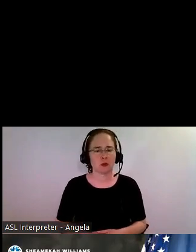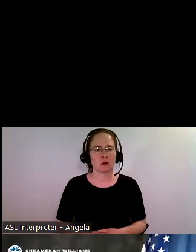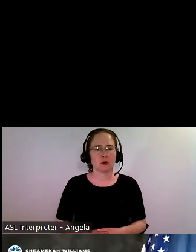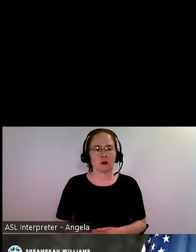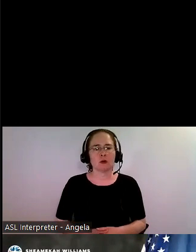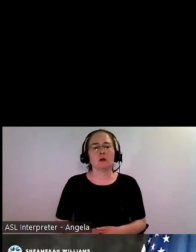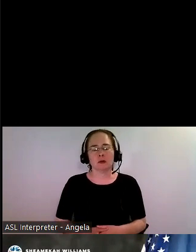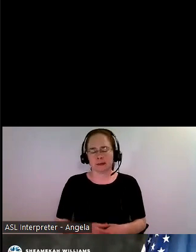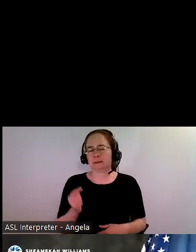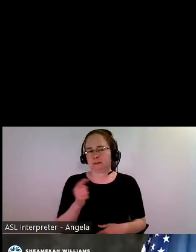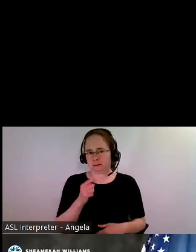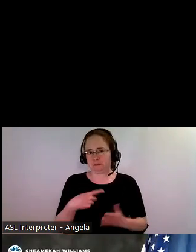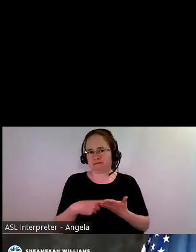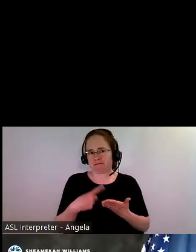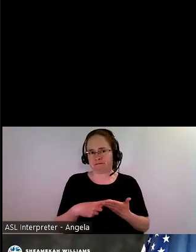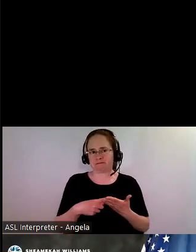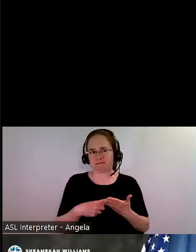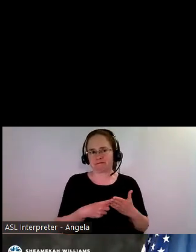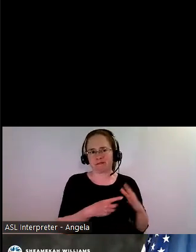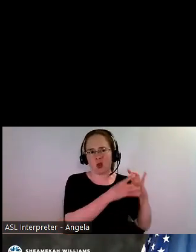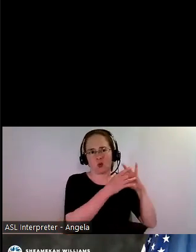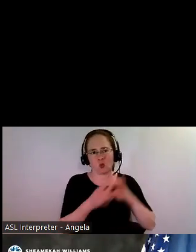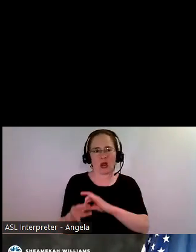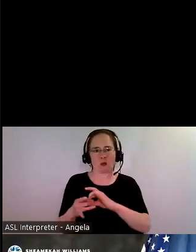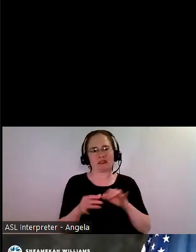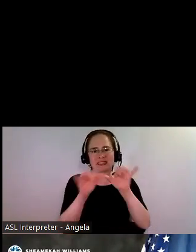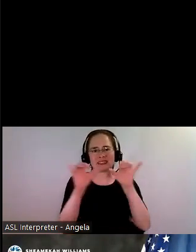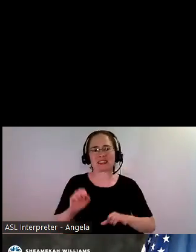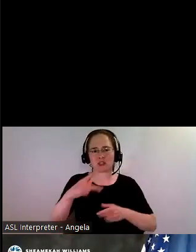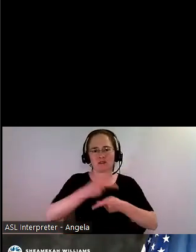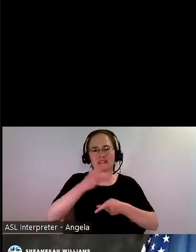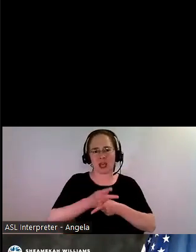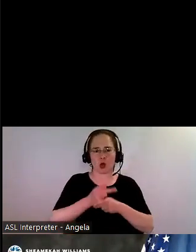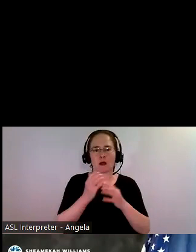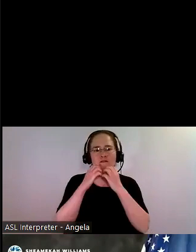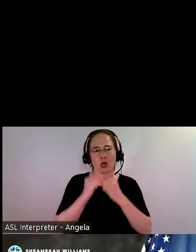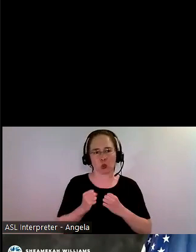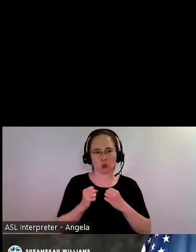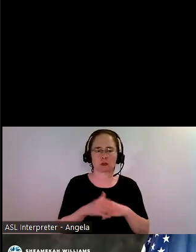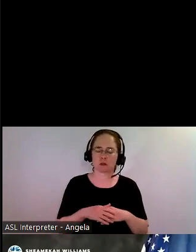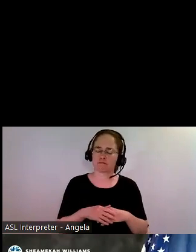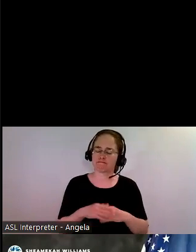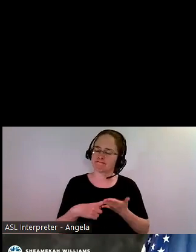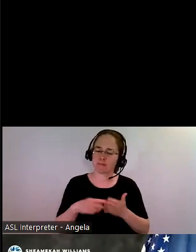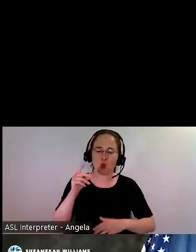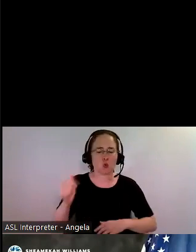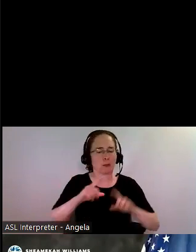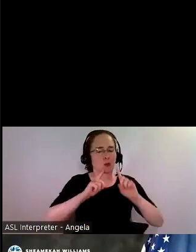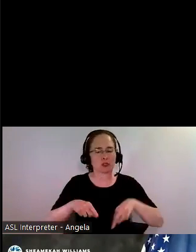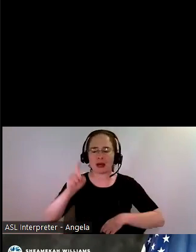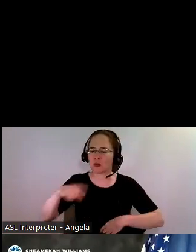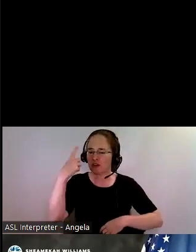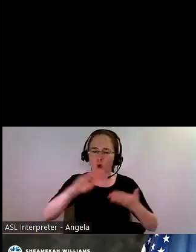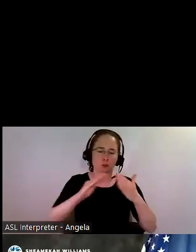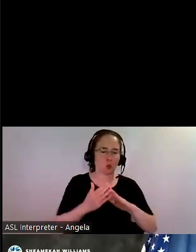This right here talks about grounding these systems of care values. And it talks about the rapid response that are needed for communities and in-home